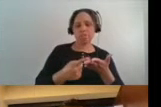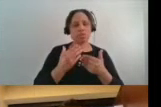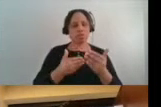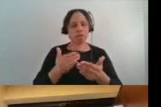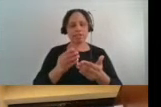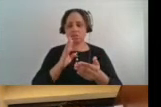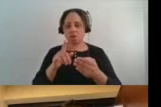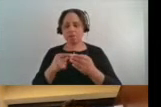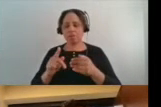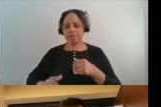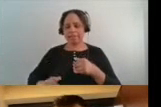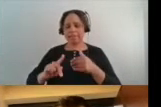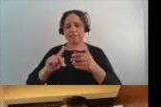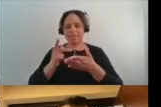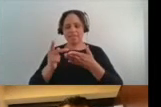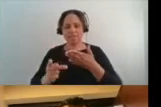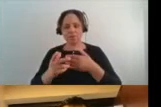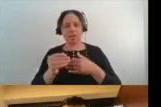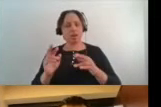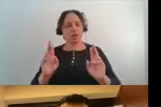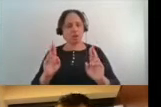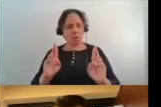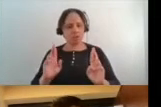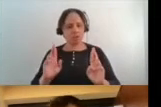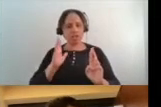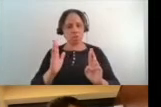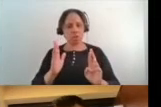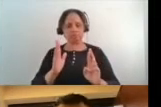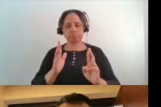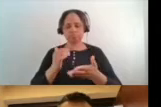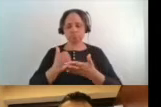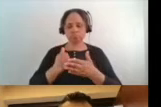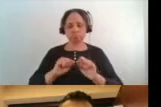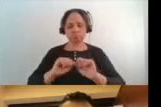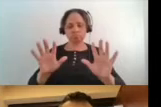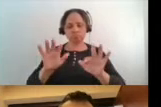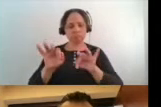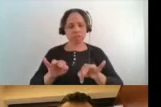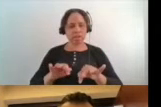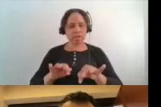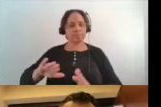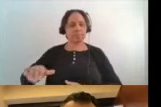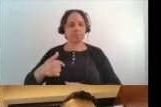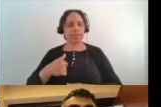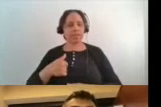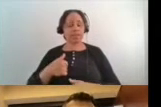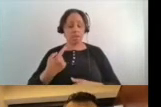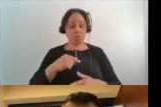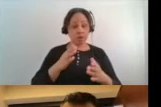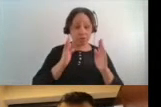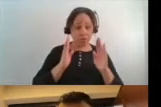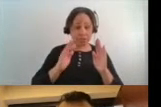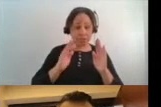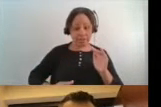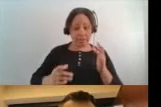hopefully this will tie up some of that, okay? So I'm going to talk about, obviously we're focusing on kidney today, but there's also needs for liver and